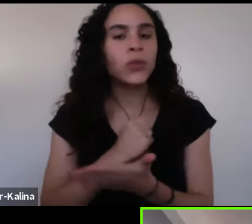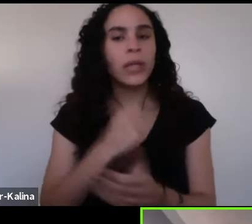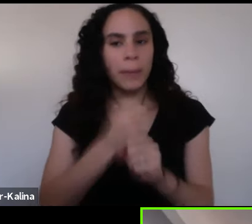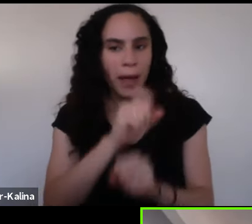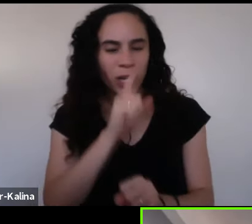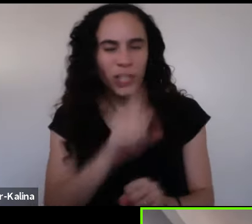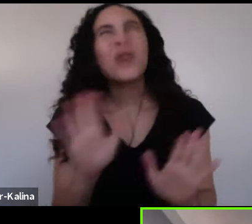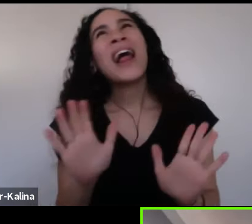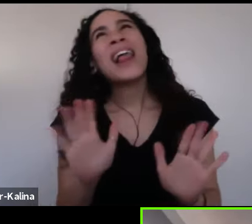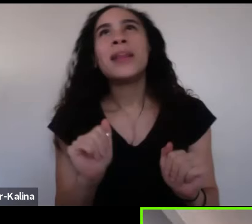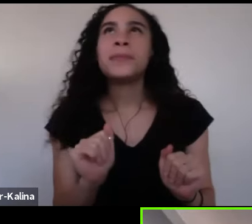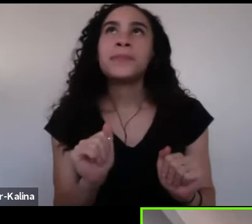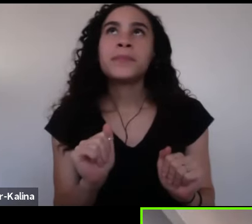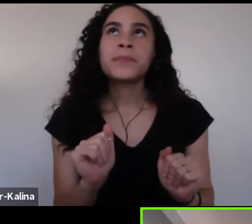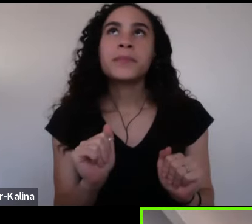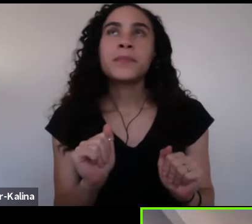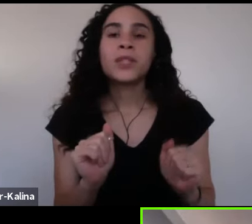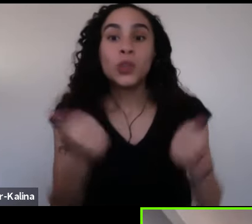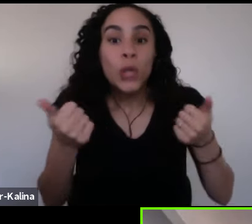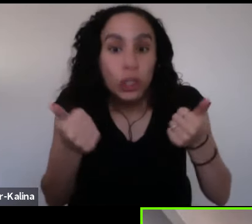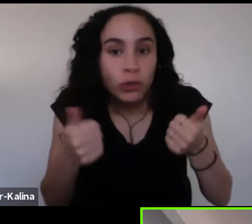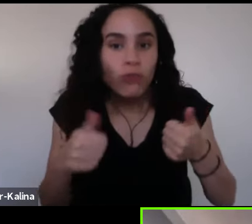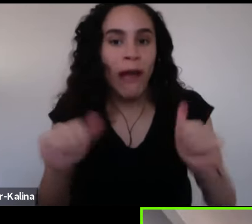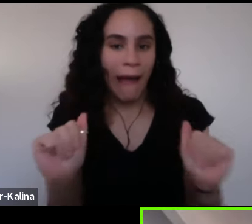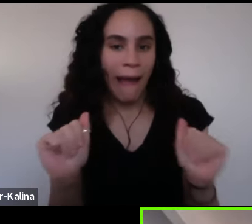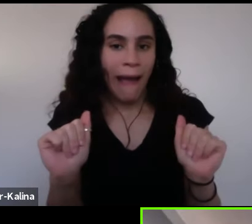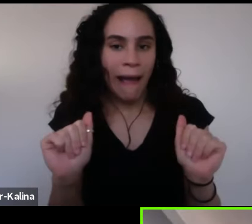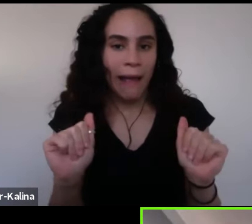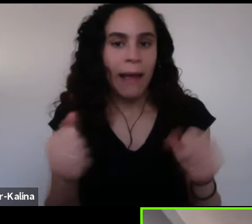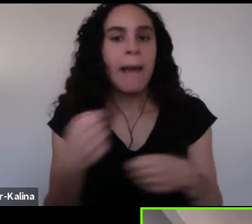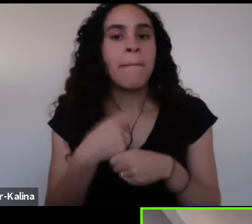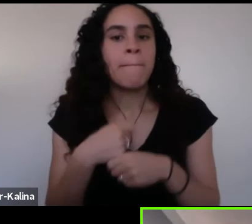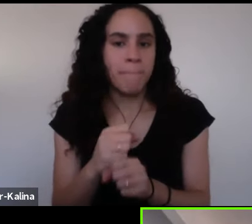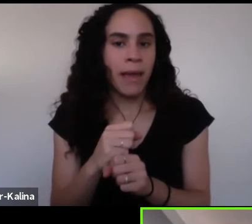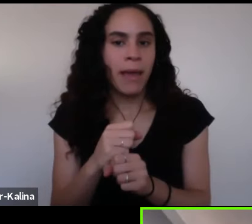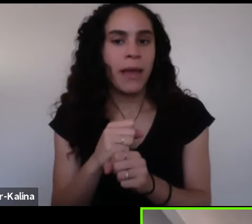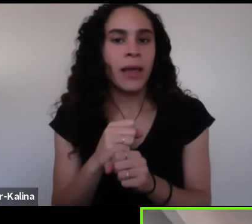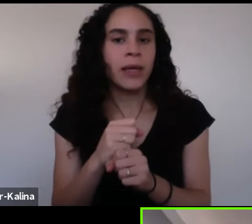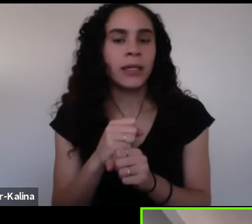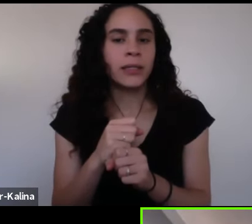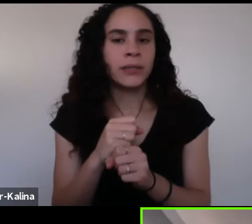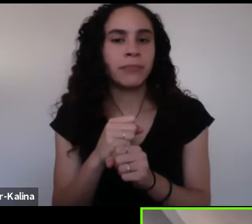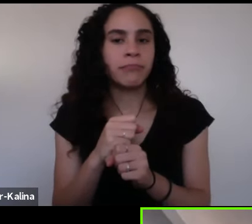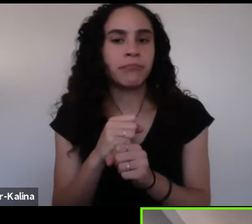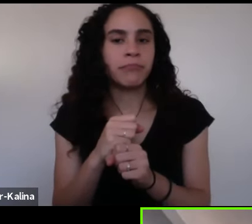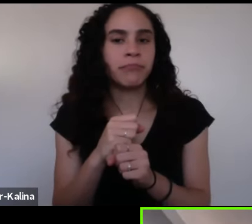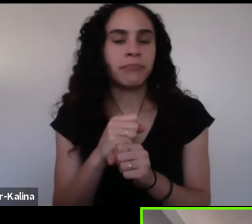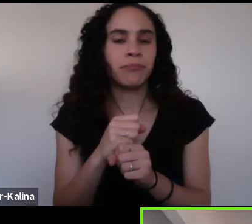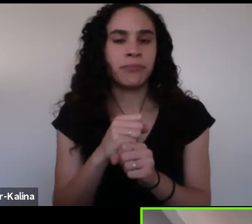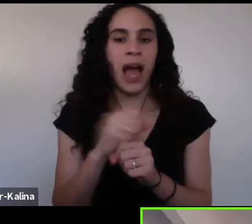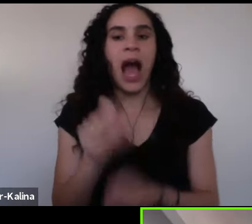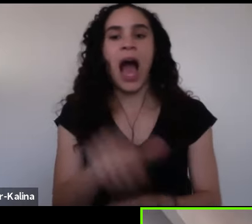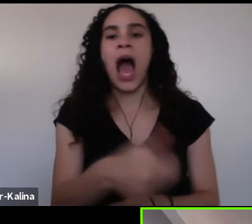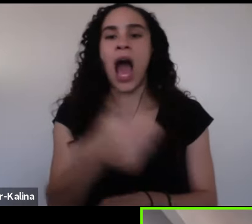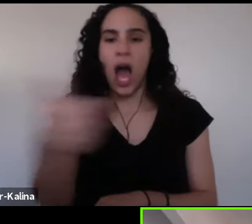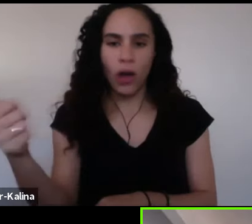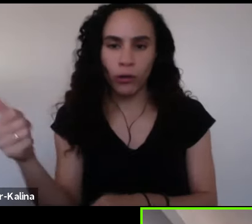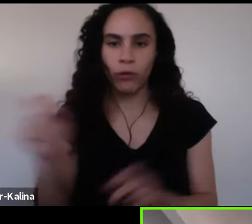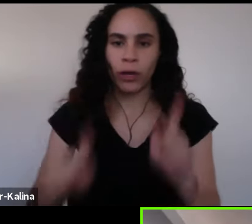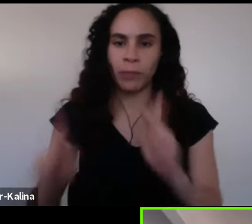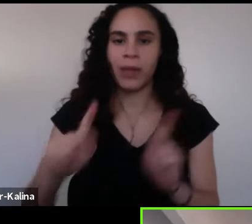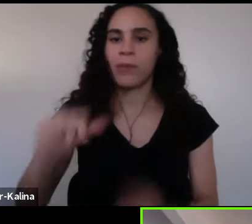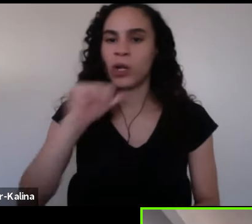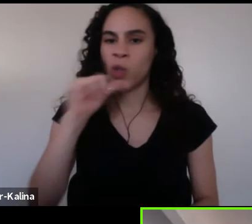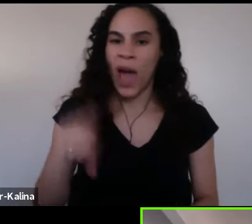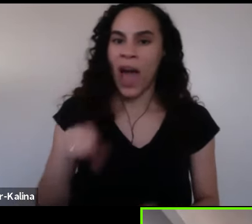least to try to make it so that others didn't have to go through the same things that I did.